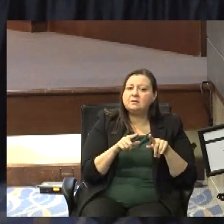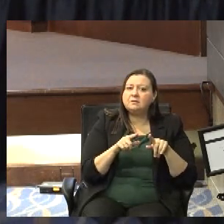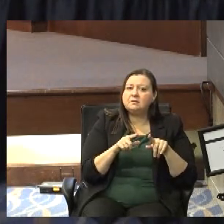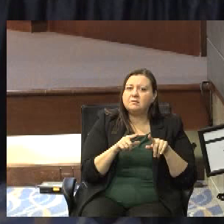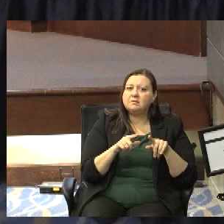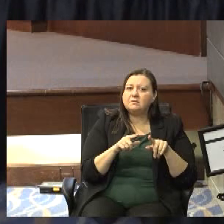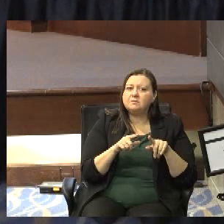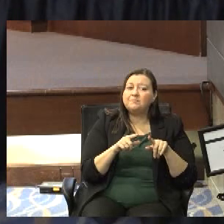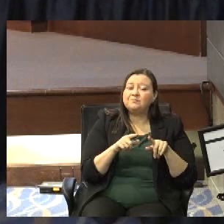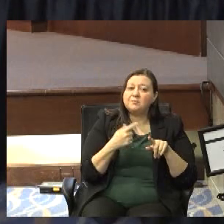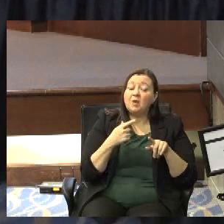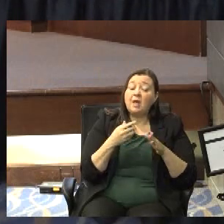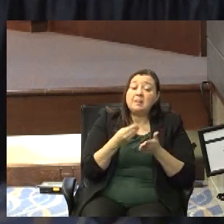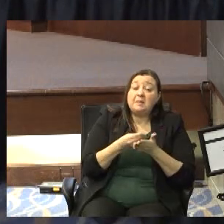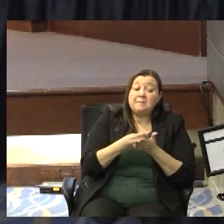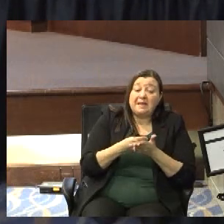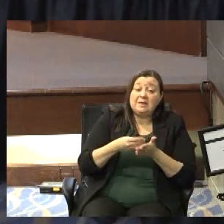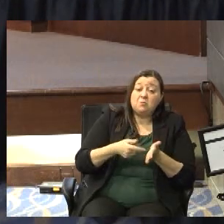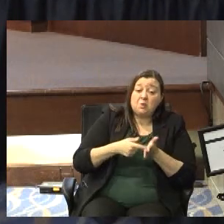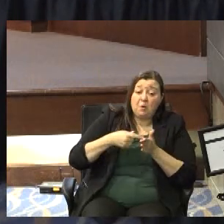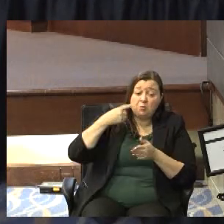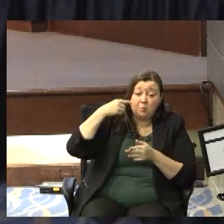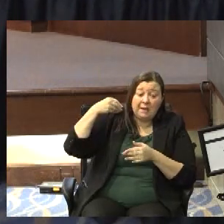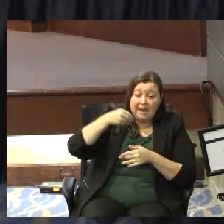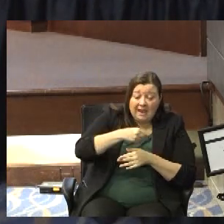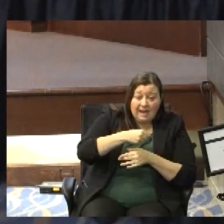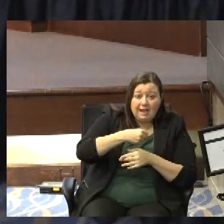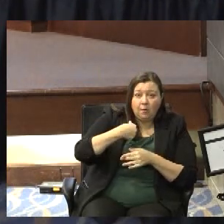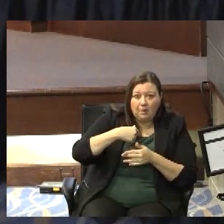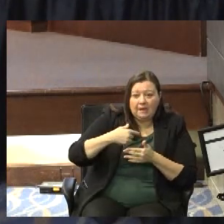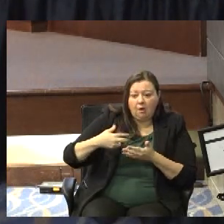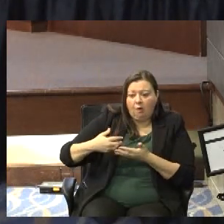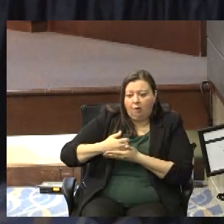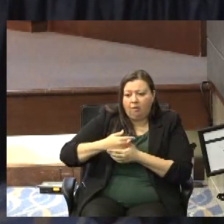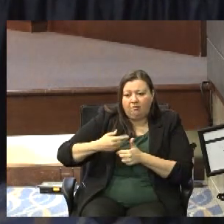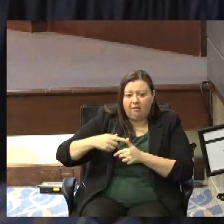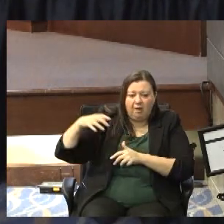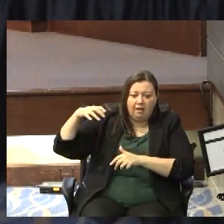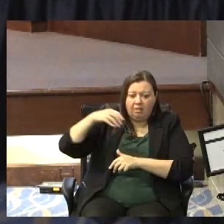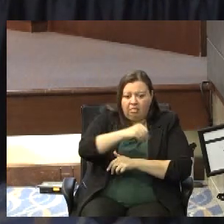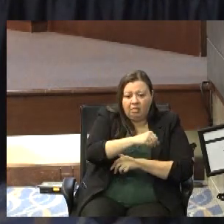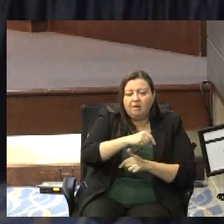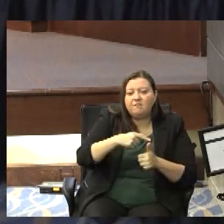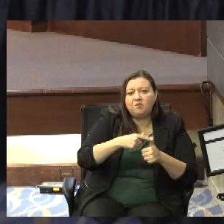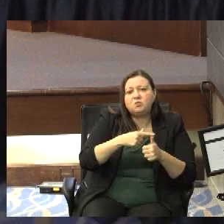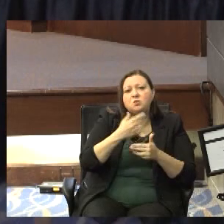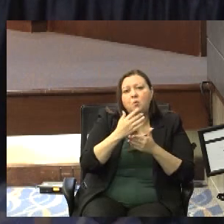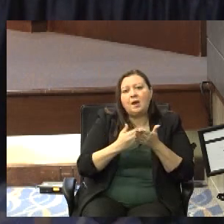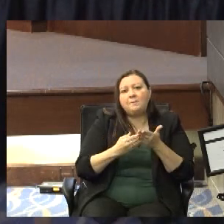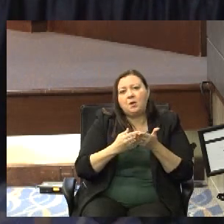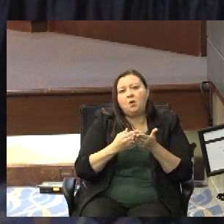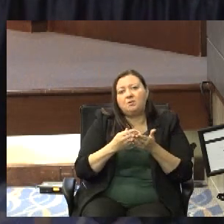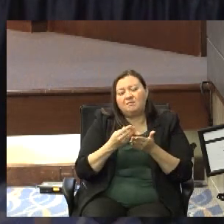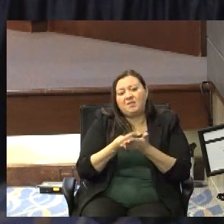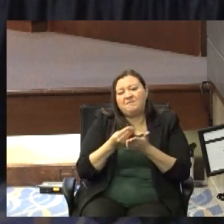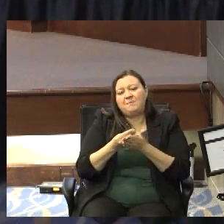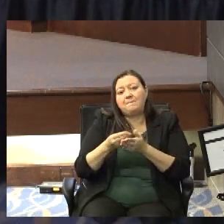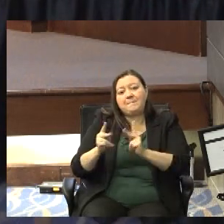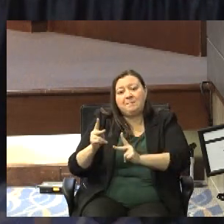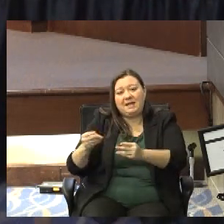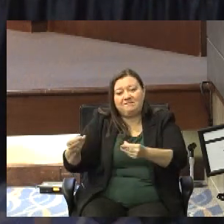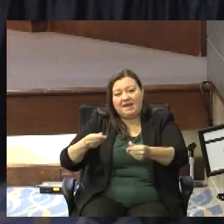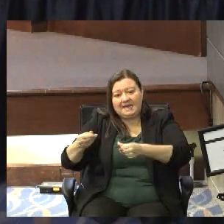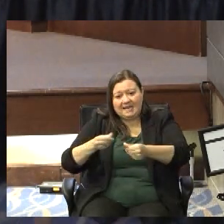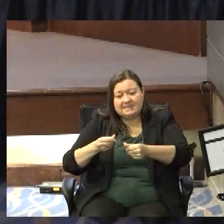the amount of expense that the developer's putting in. That's part of the reason the public finance mechanism is so important, because if you're